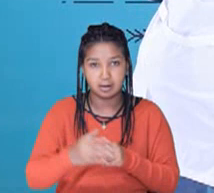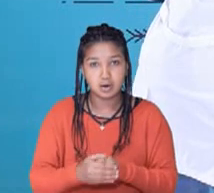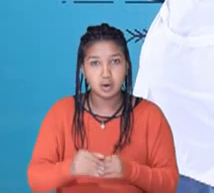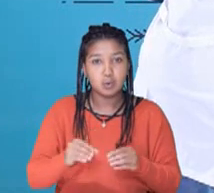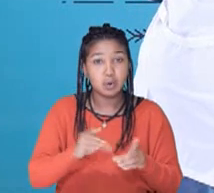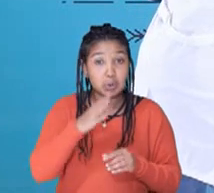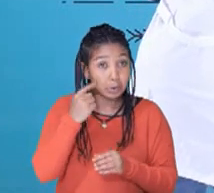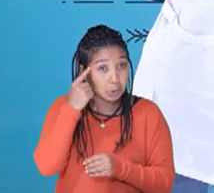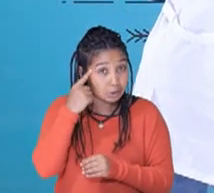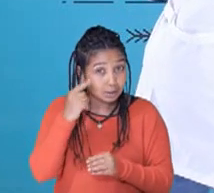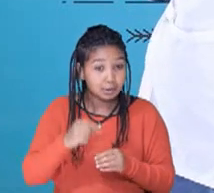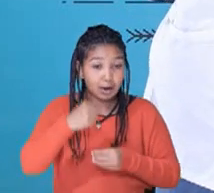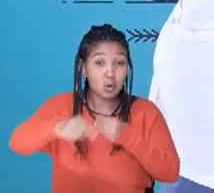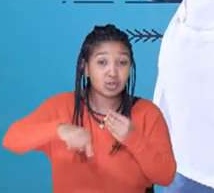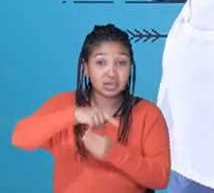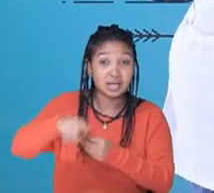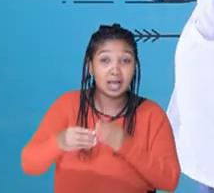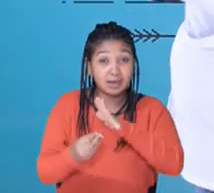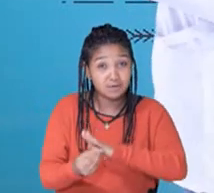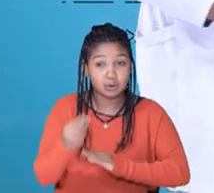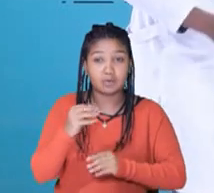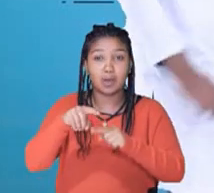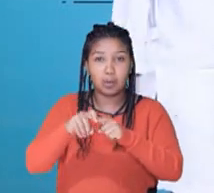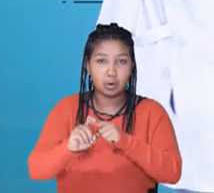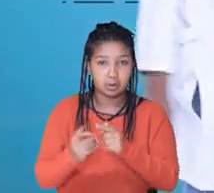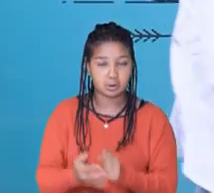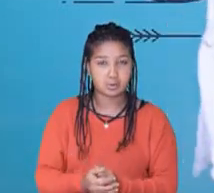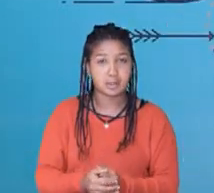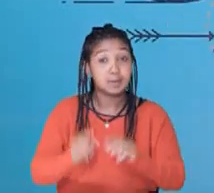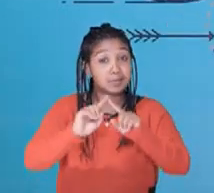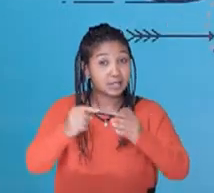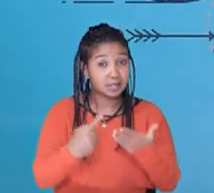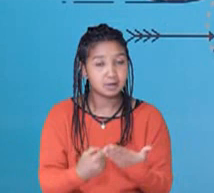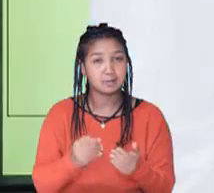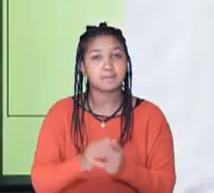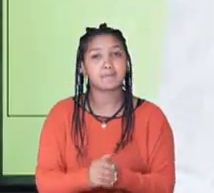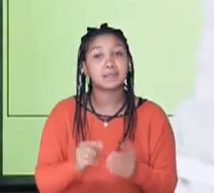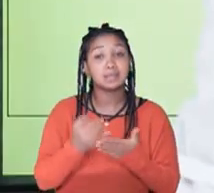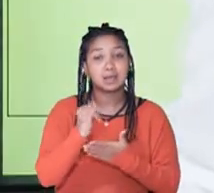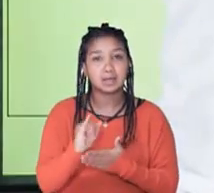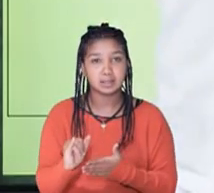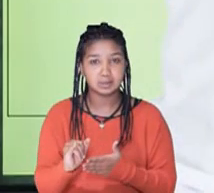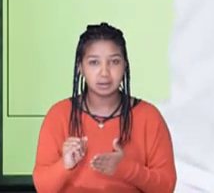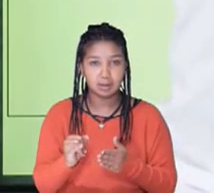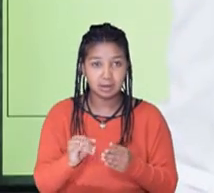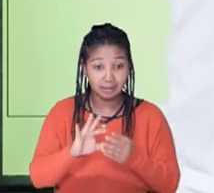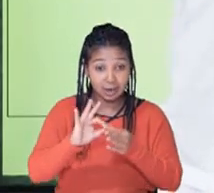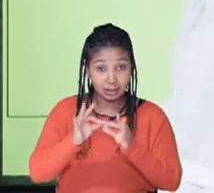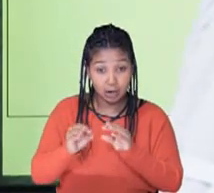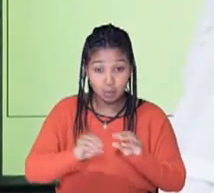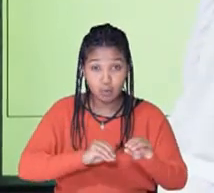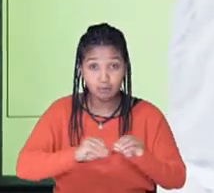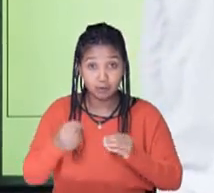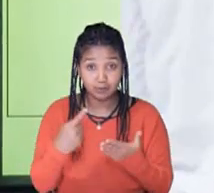don't consider the rotational effect of the pulley, massless pulley. But here, there is a translational